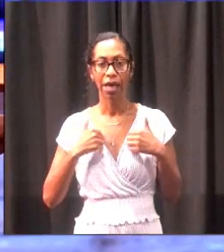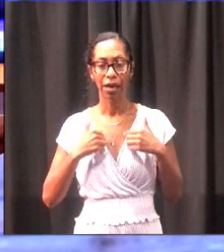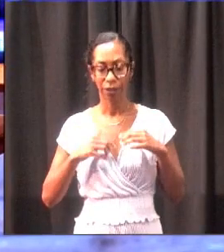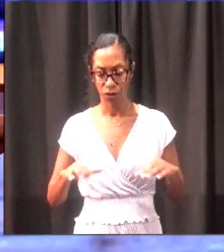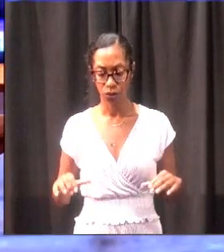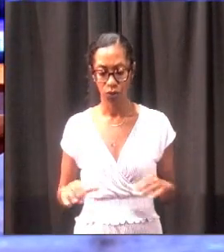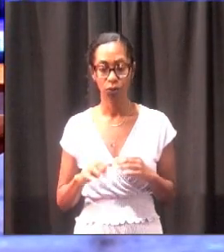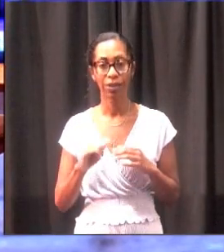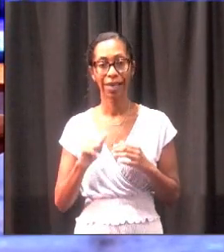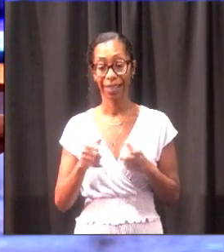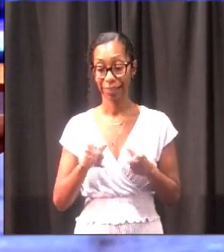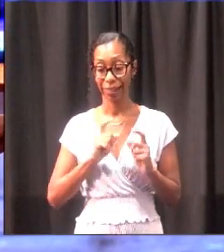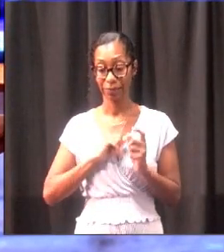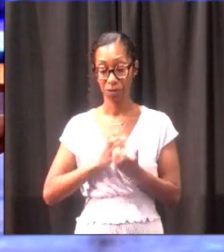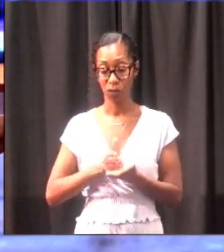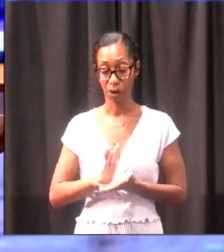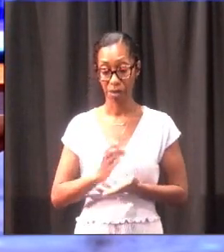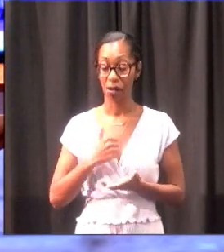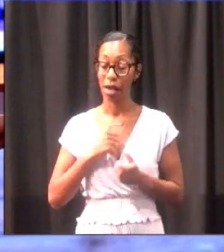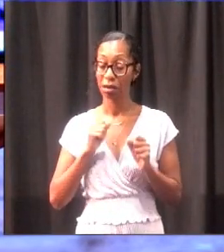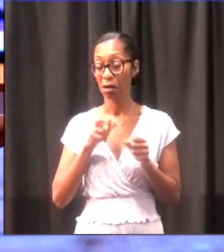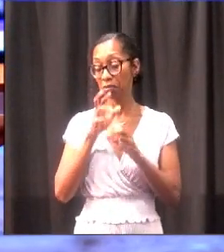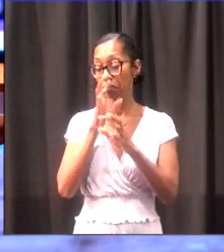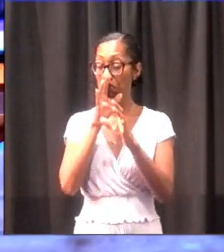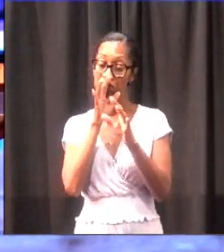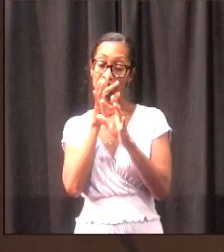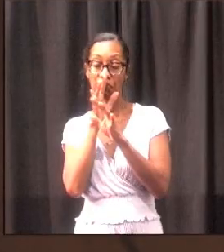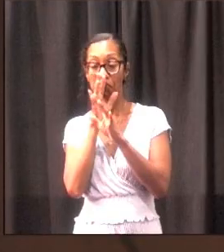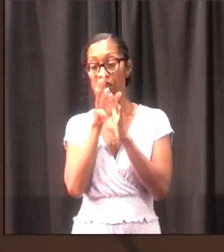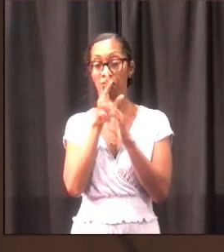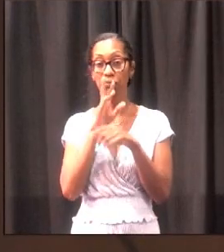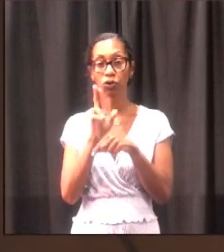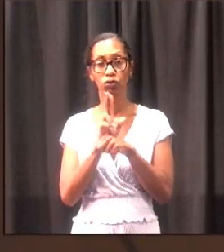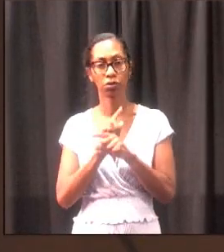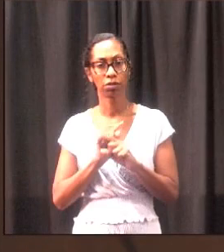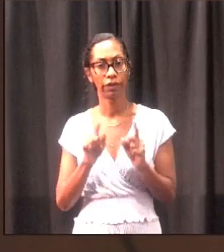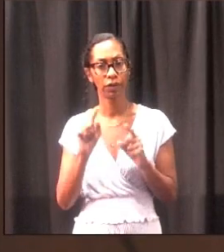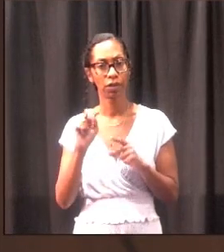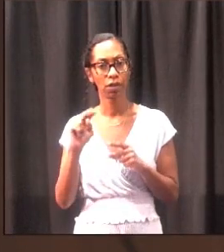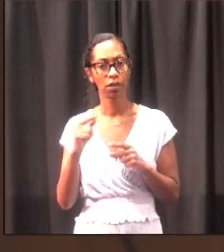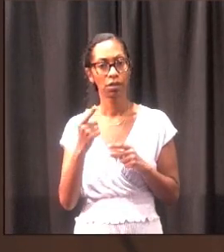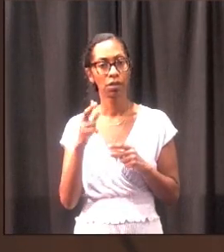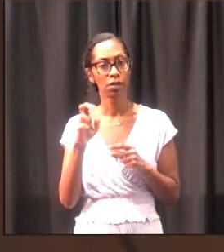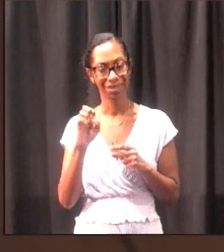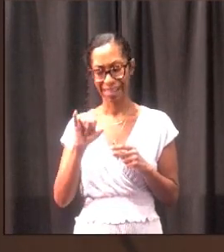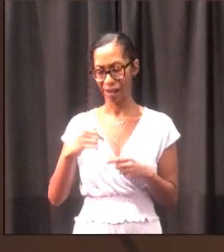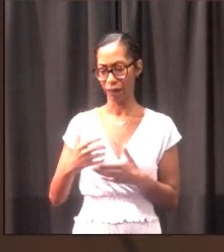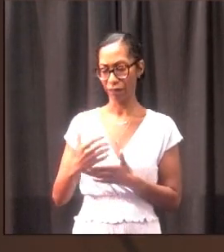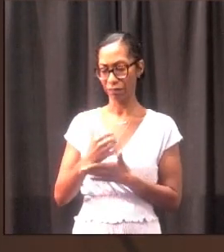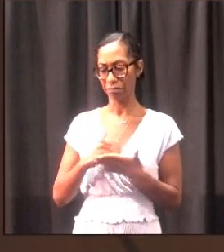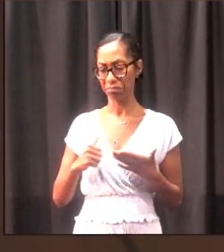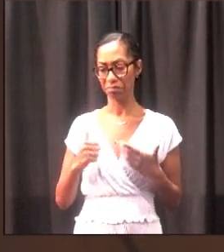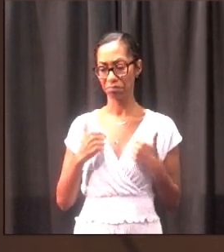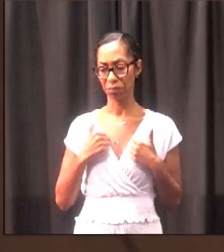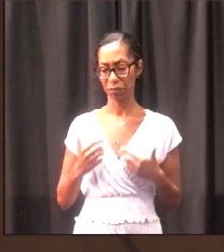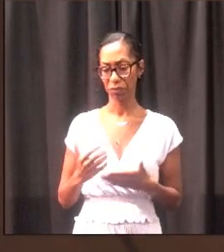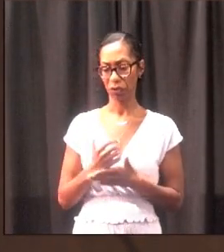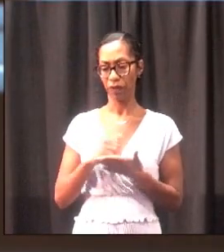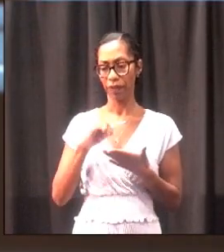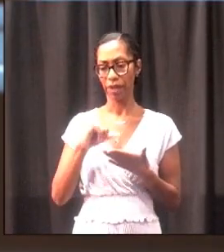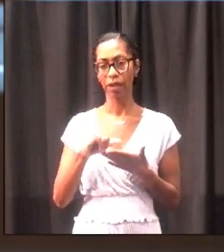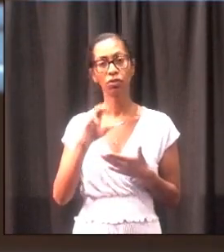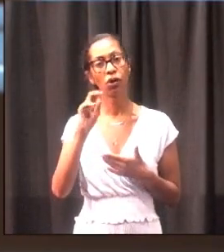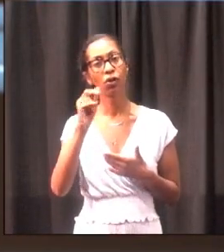gives me the right to say I can speak in tongues and things of that nature, that I earned that right. No, it is the